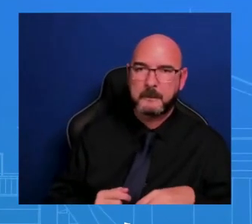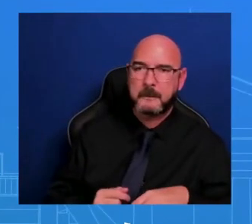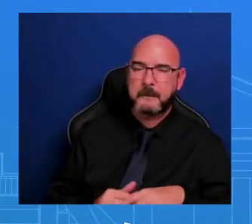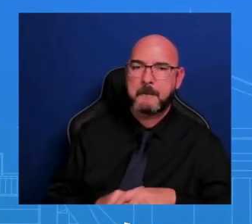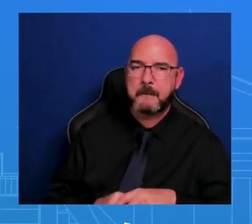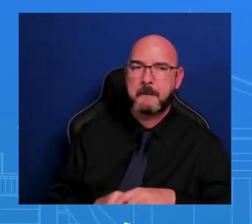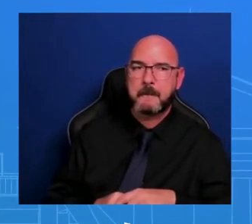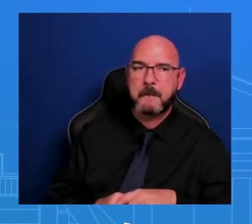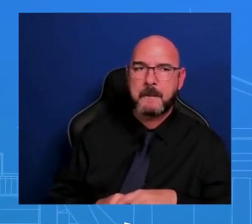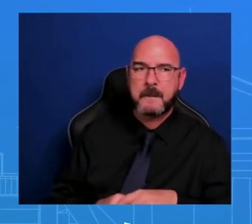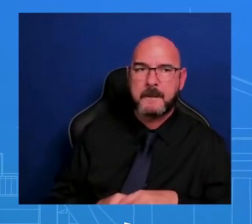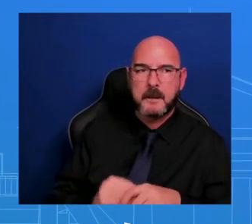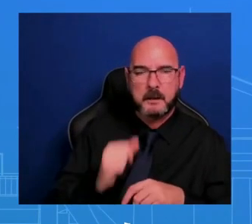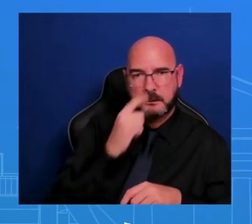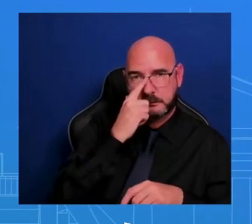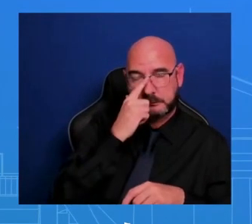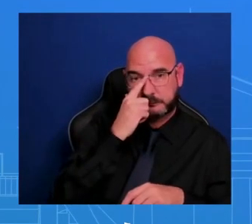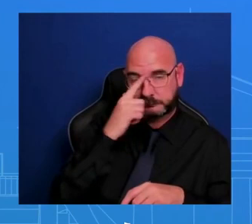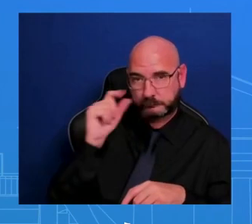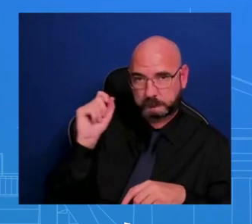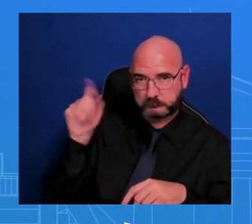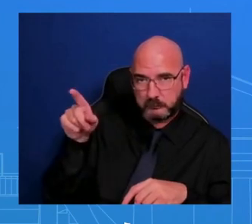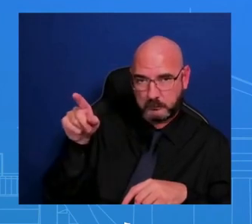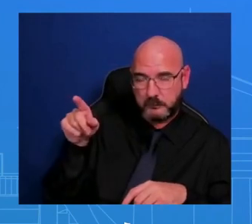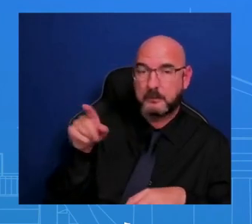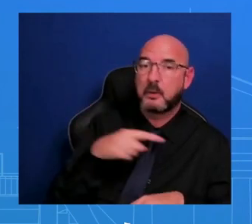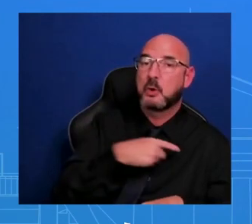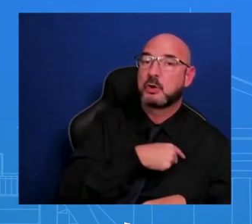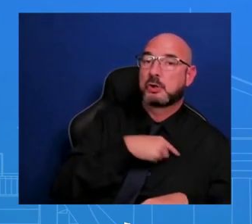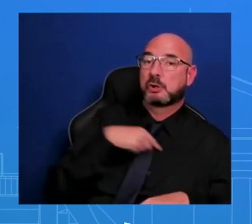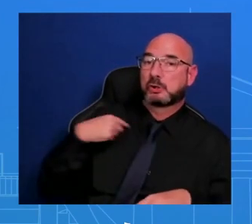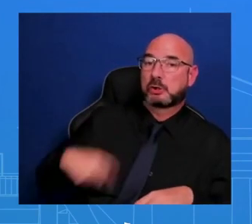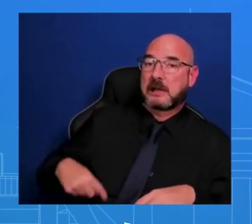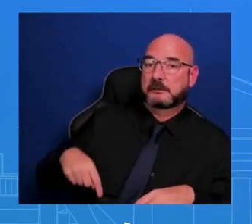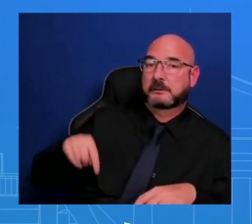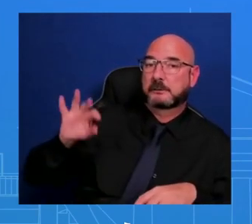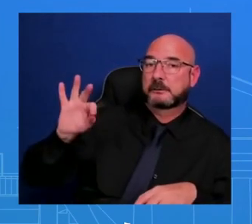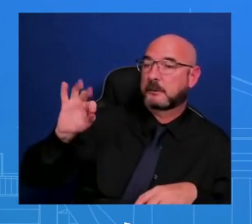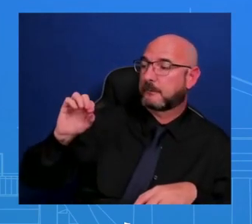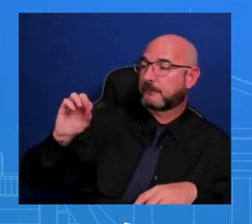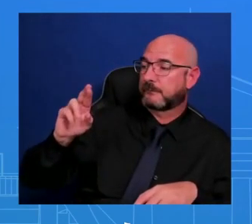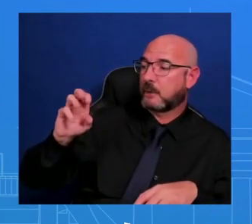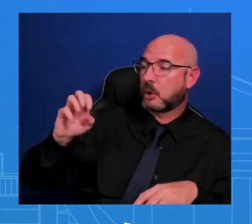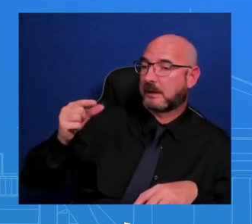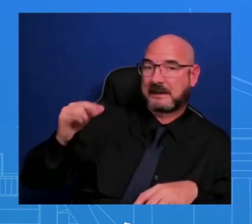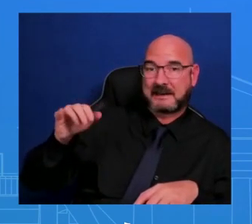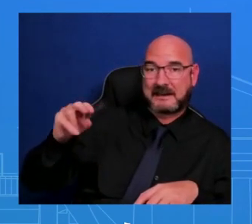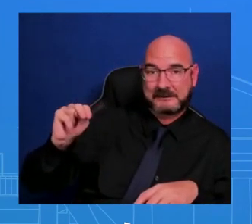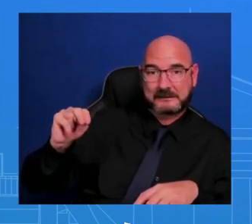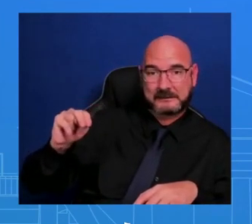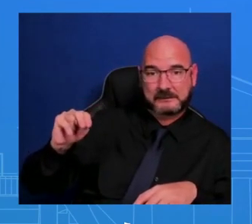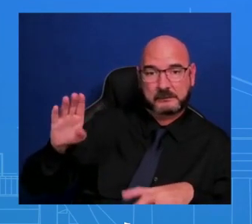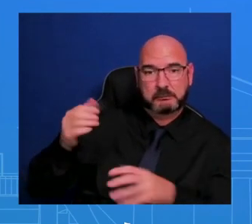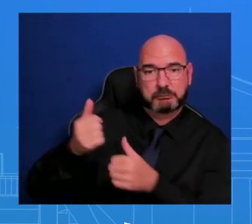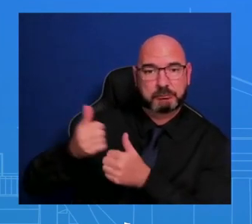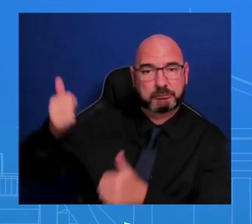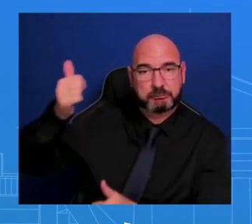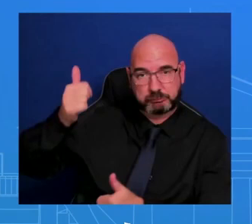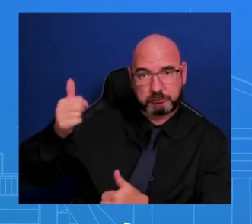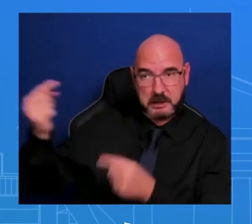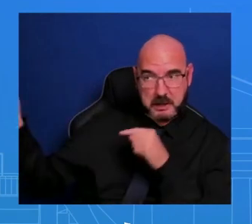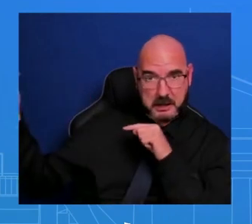Yi is coming to D.C. For a 3-day visit. So besides potential meeting between President Xi and President Biden at